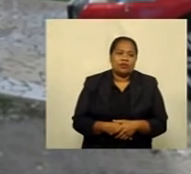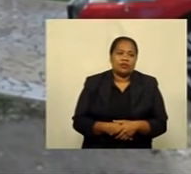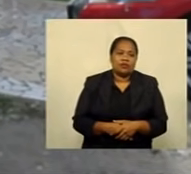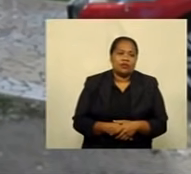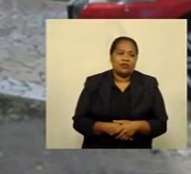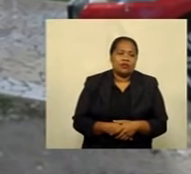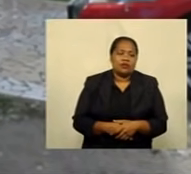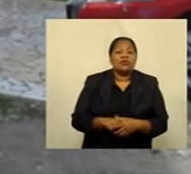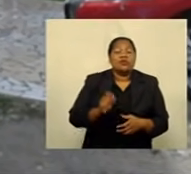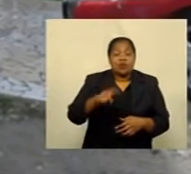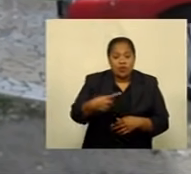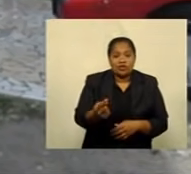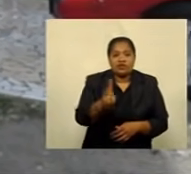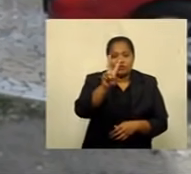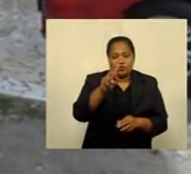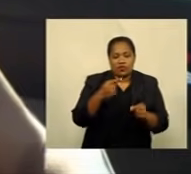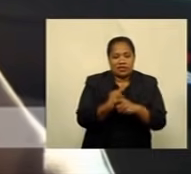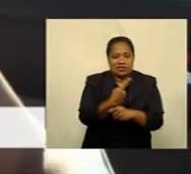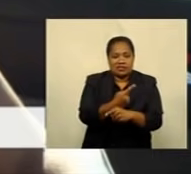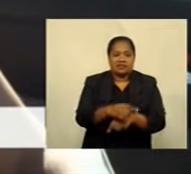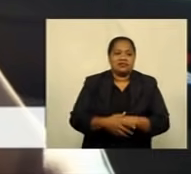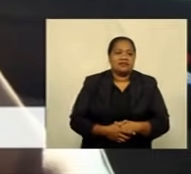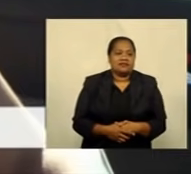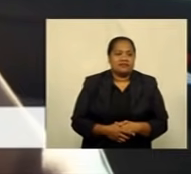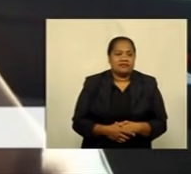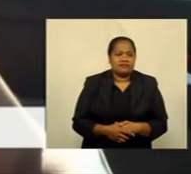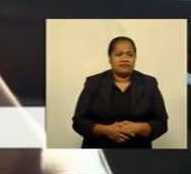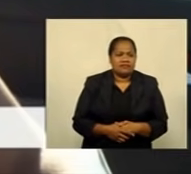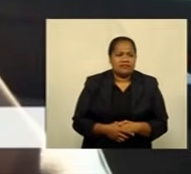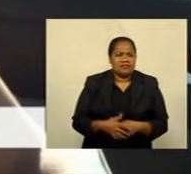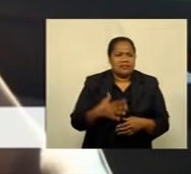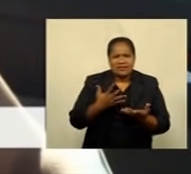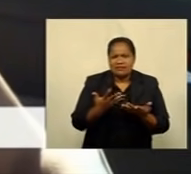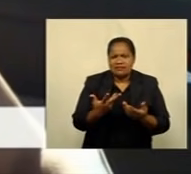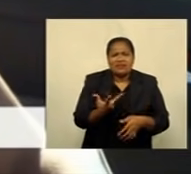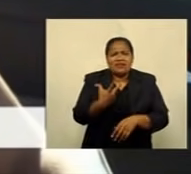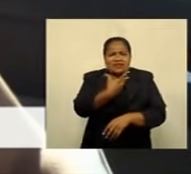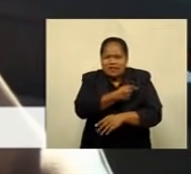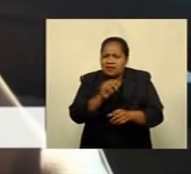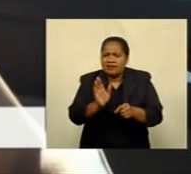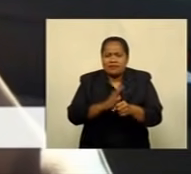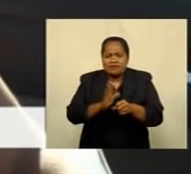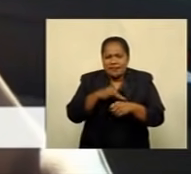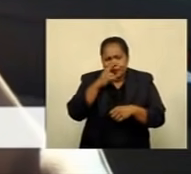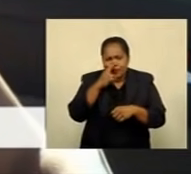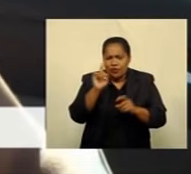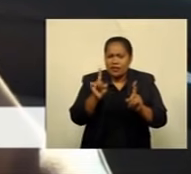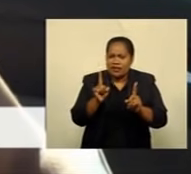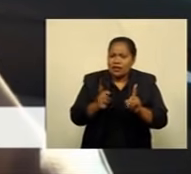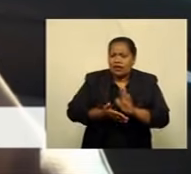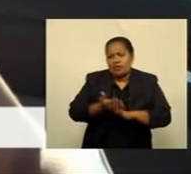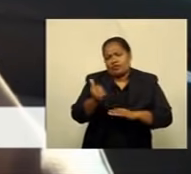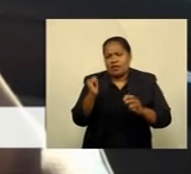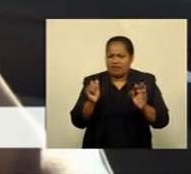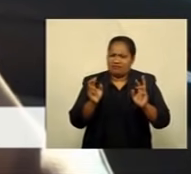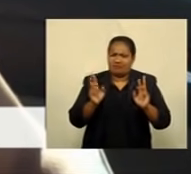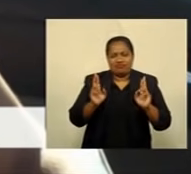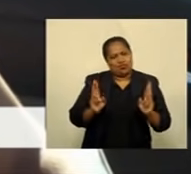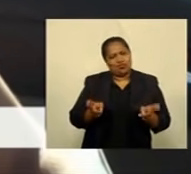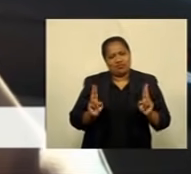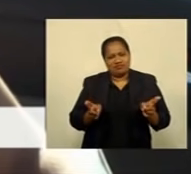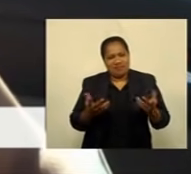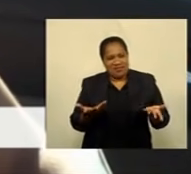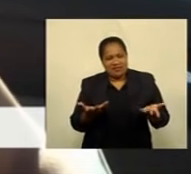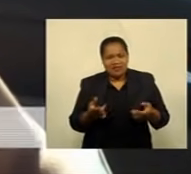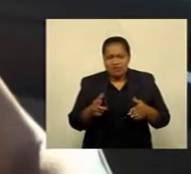will continue for 2 weeks. Like just get vaccinated and make people go back to their own lives back there, because it's very